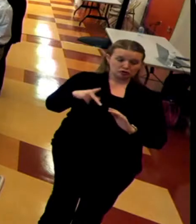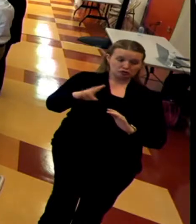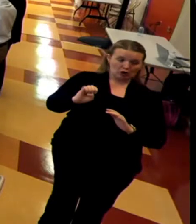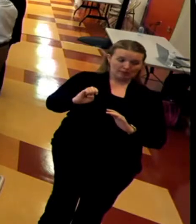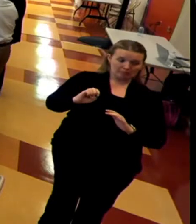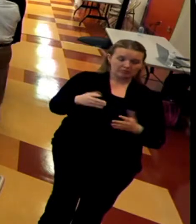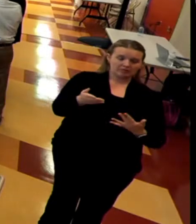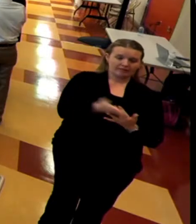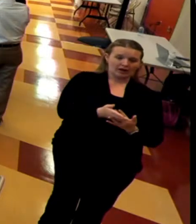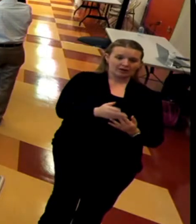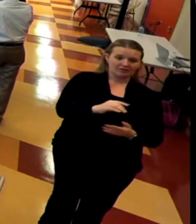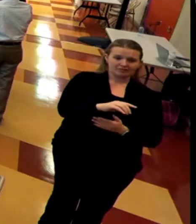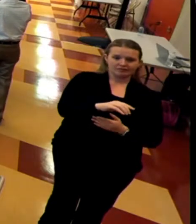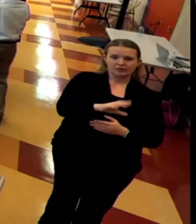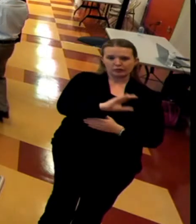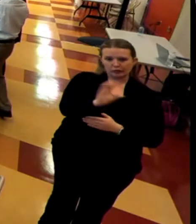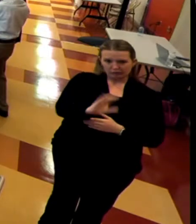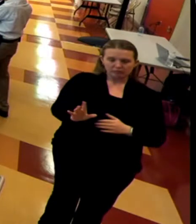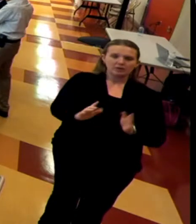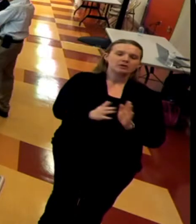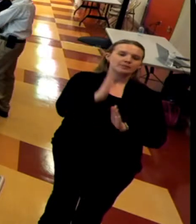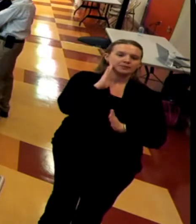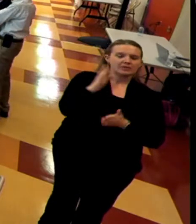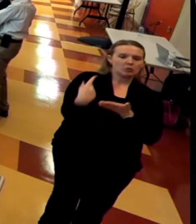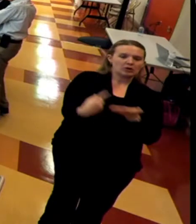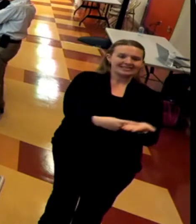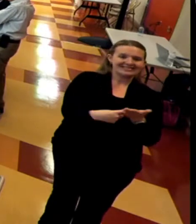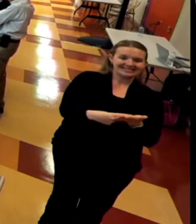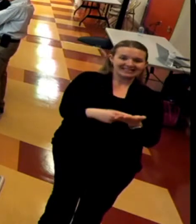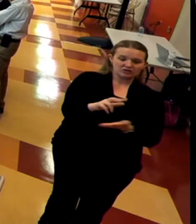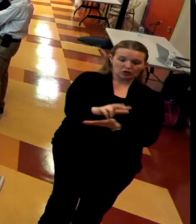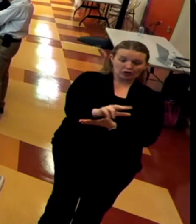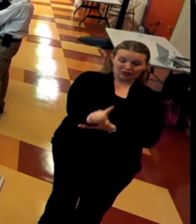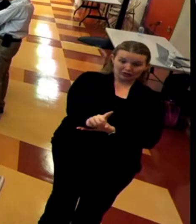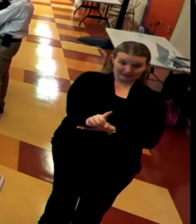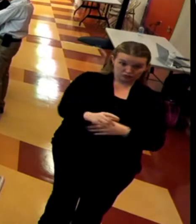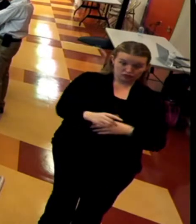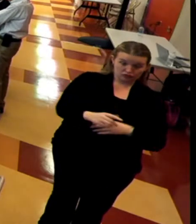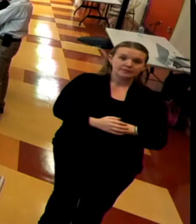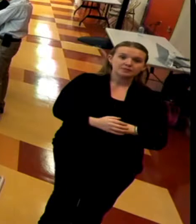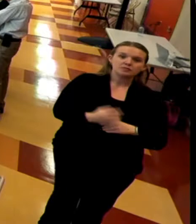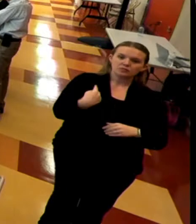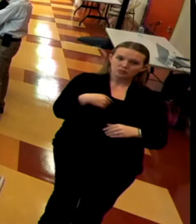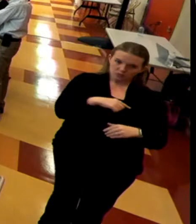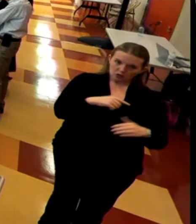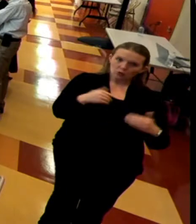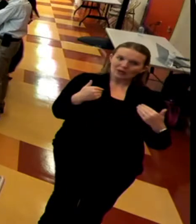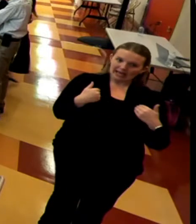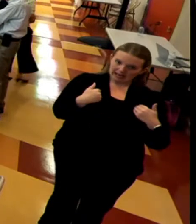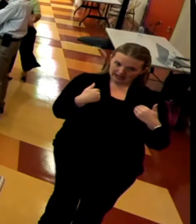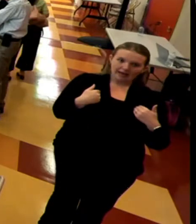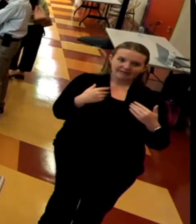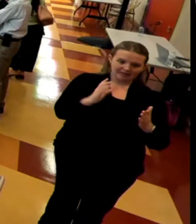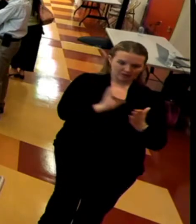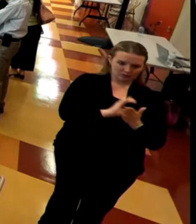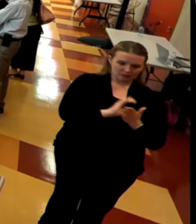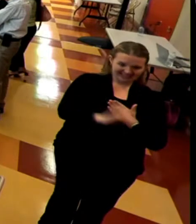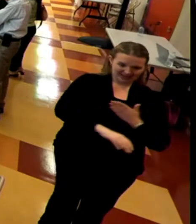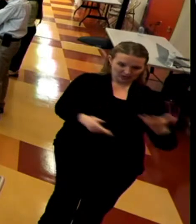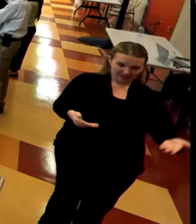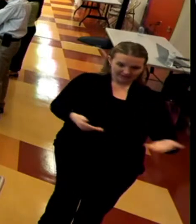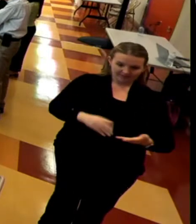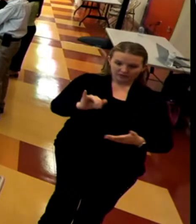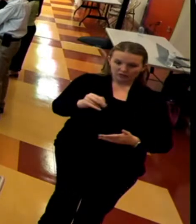that. That will be discussed on the 31st. We do have, and you received a calendar invite for